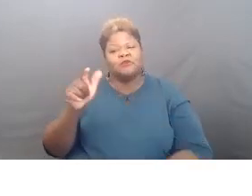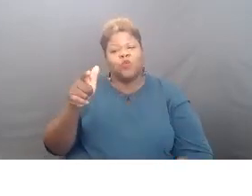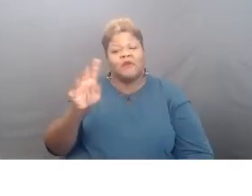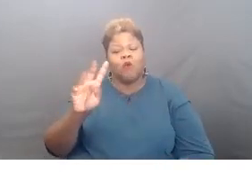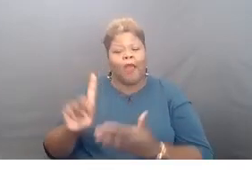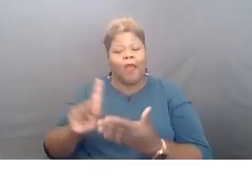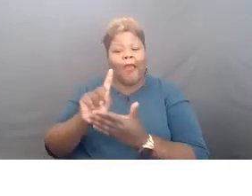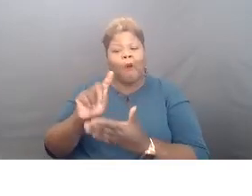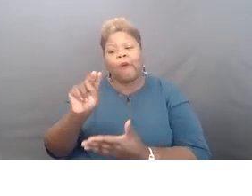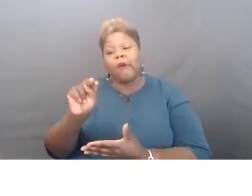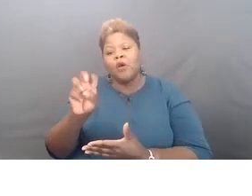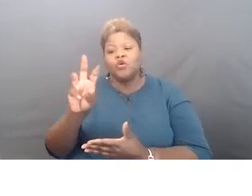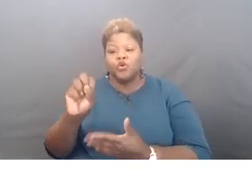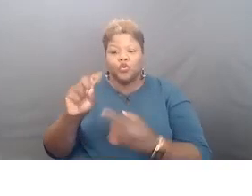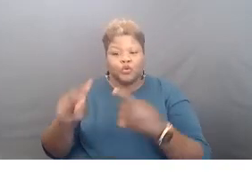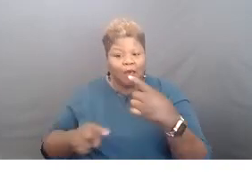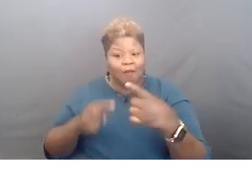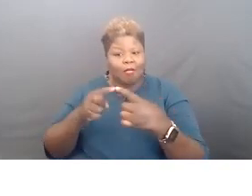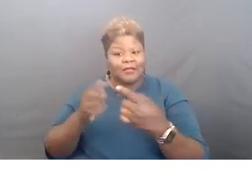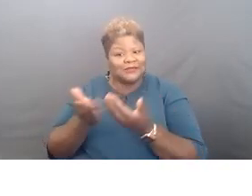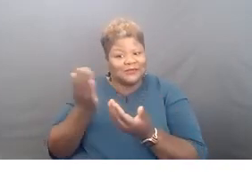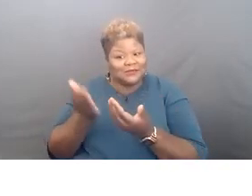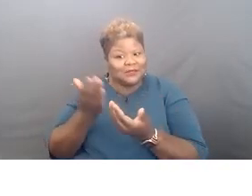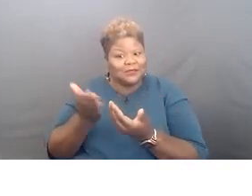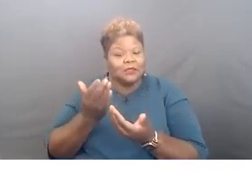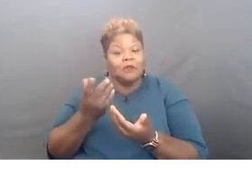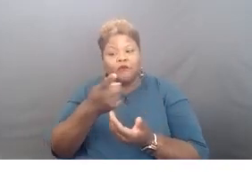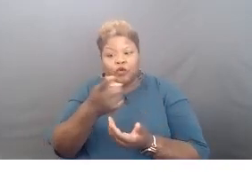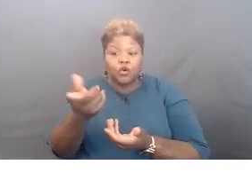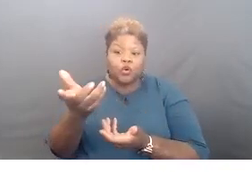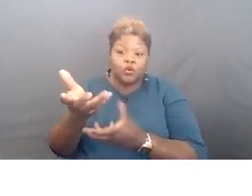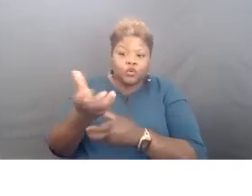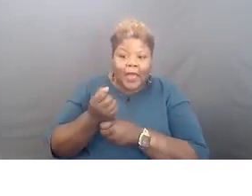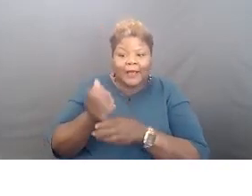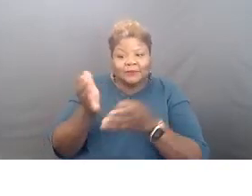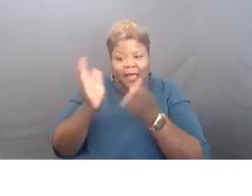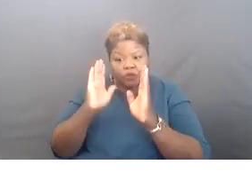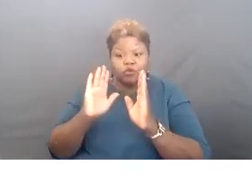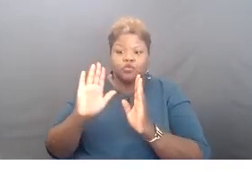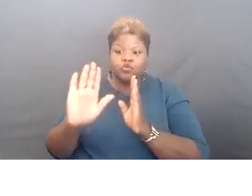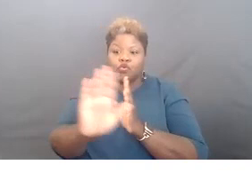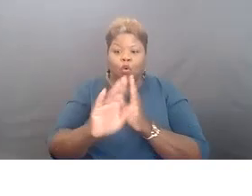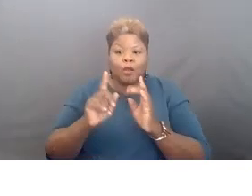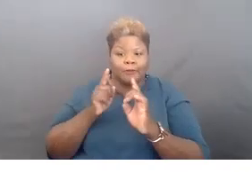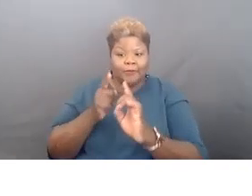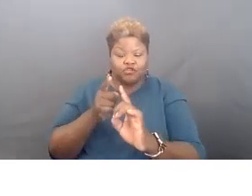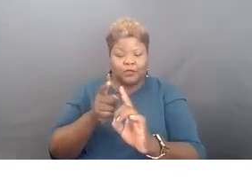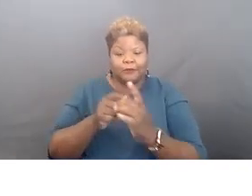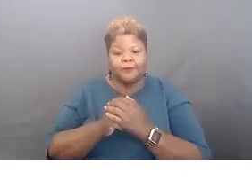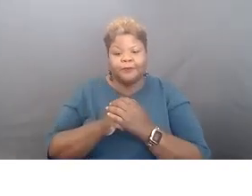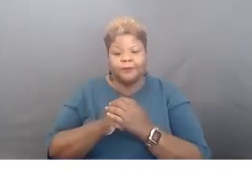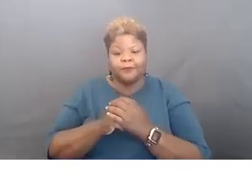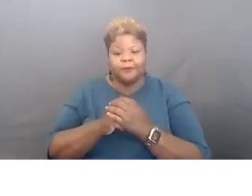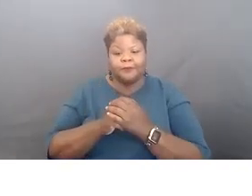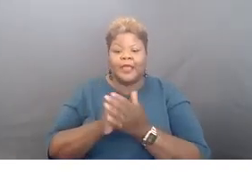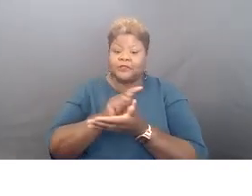people. And it makes it a little bit easier for you to get some media attention to your mission as